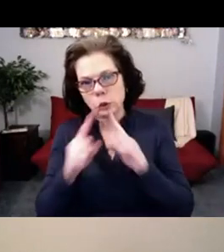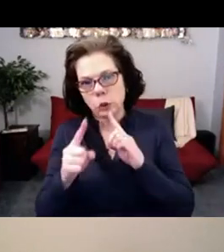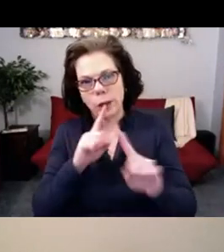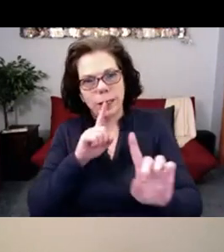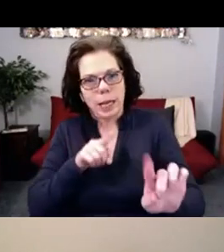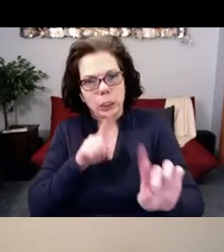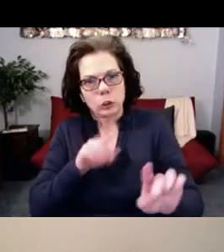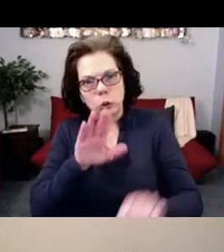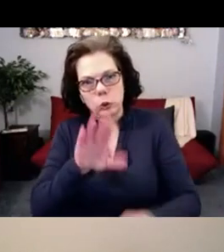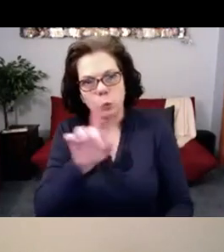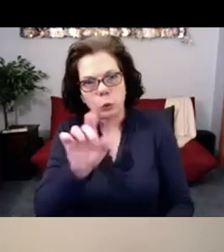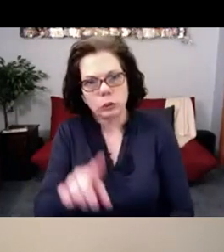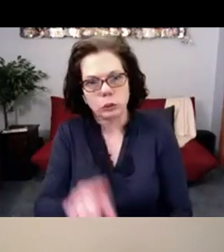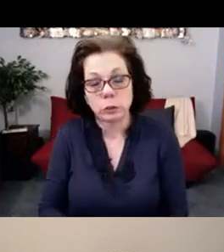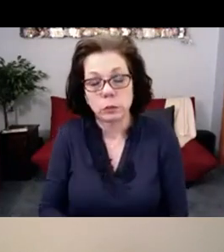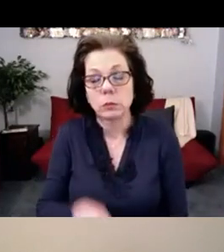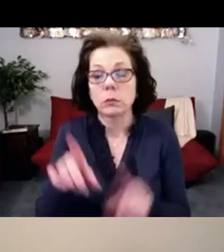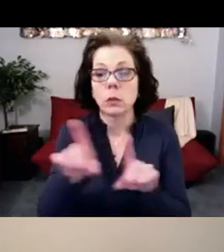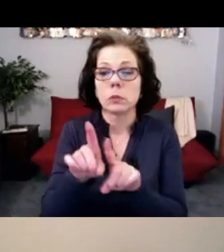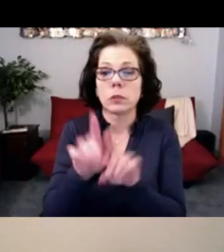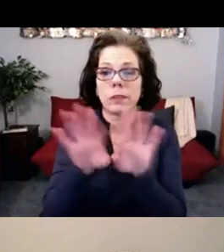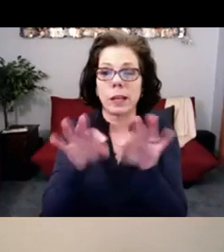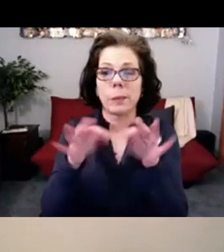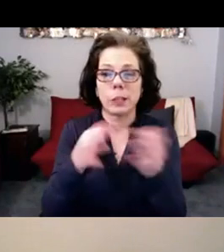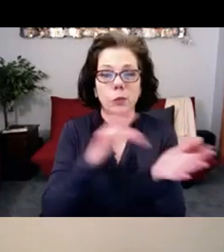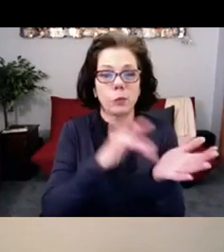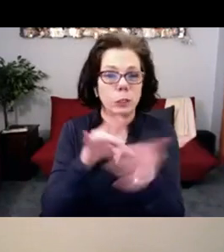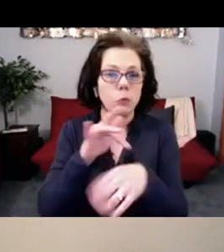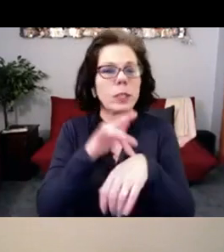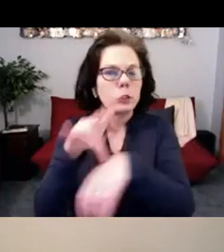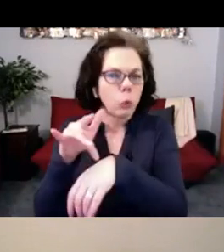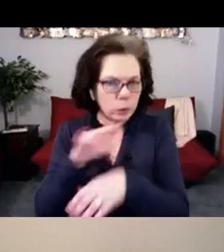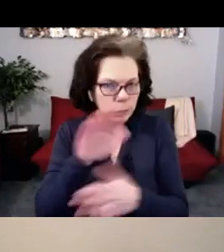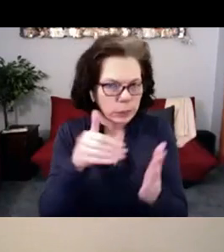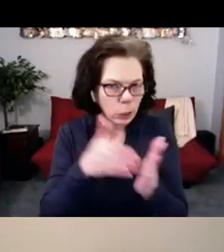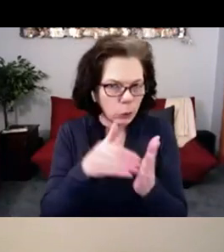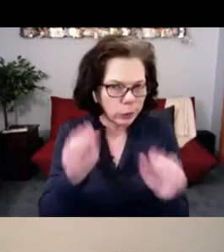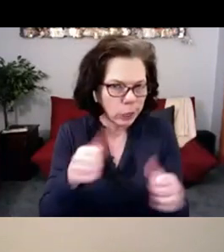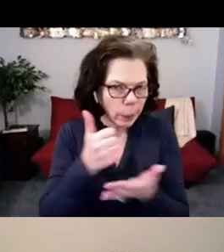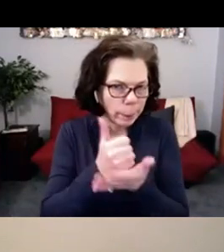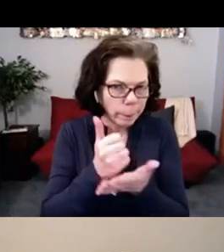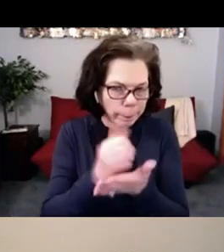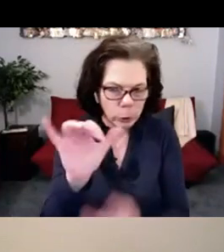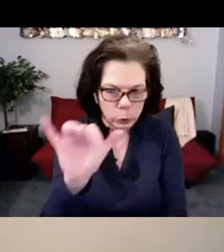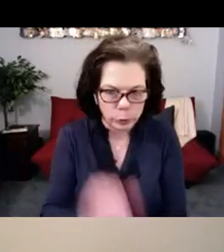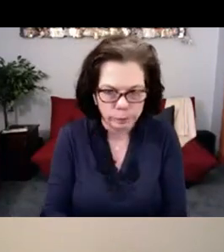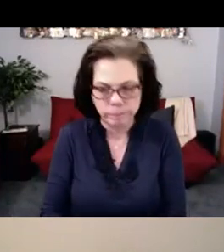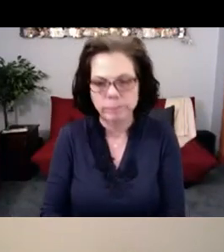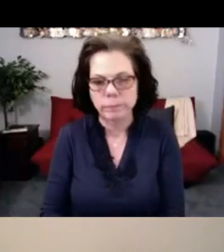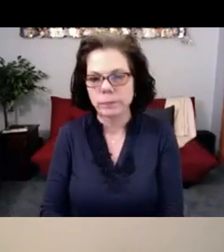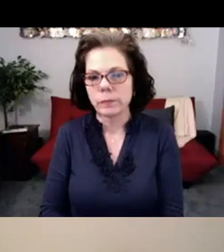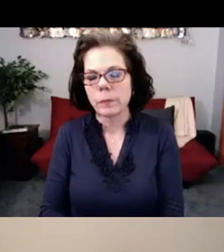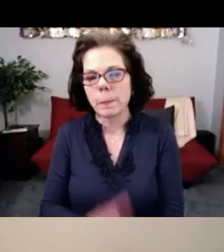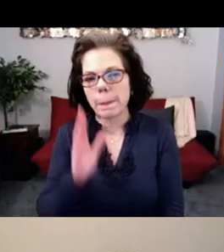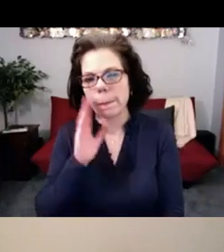with you. Also, our Family Resource Center can be of support, and I know that that contact was placed within the